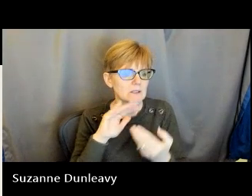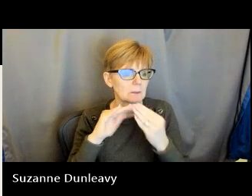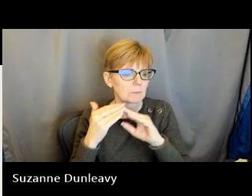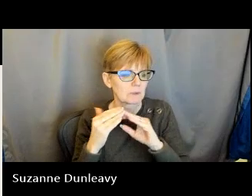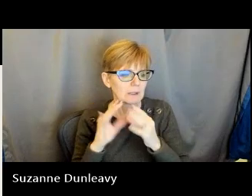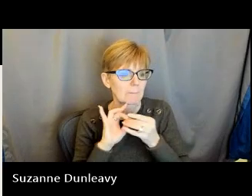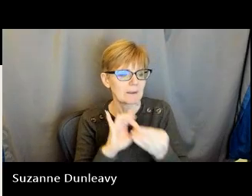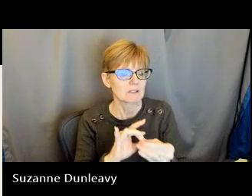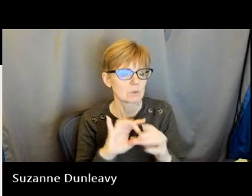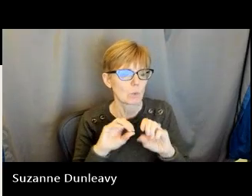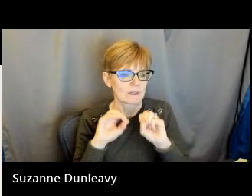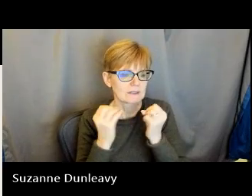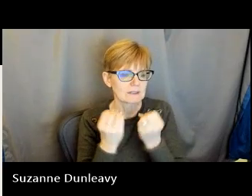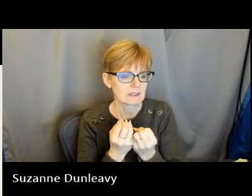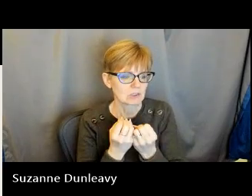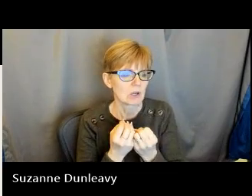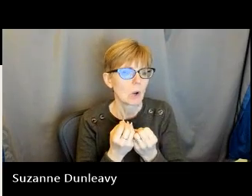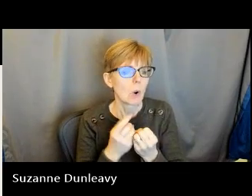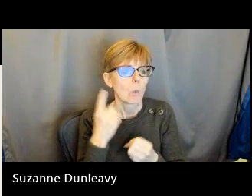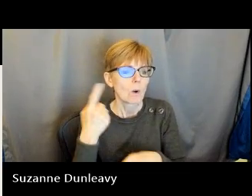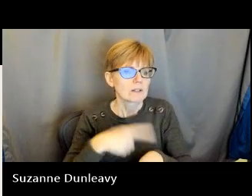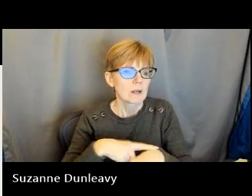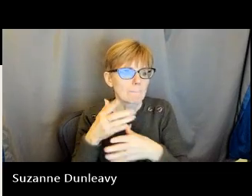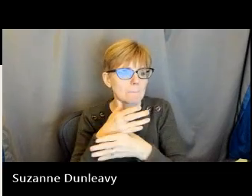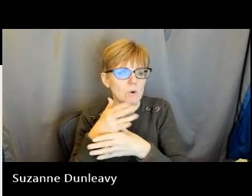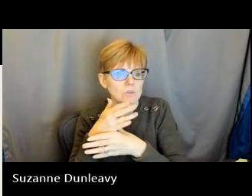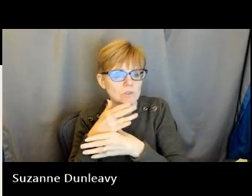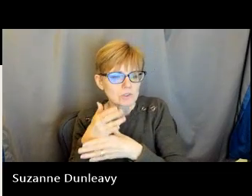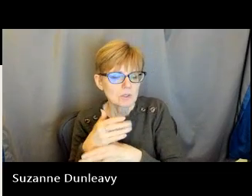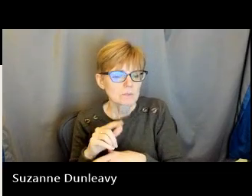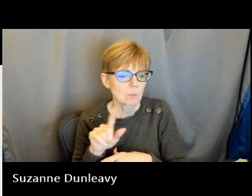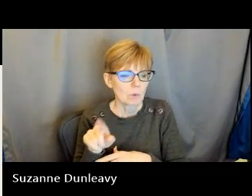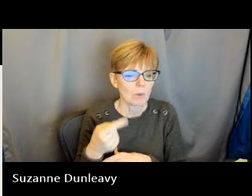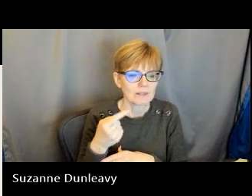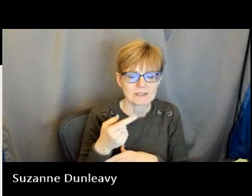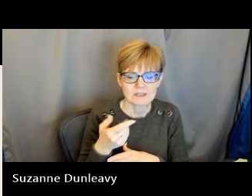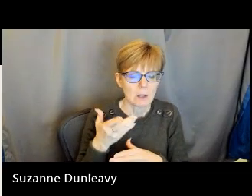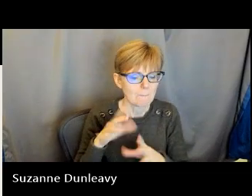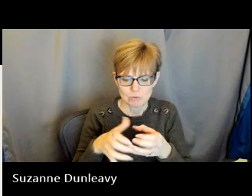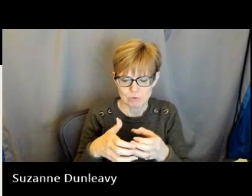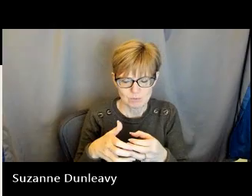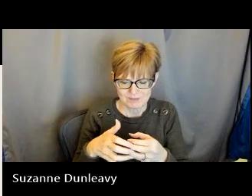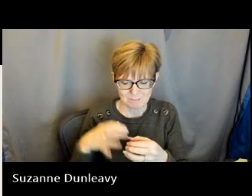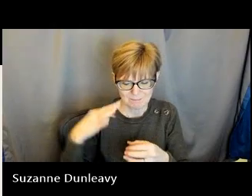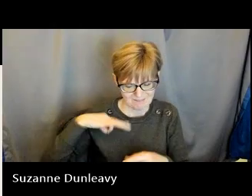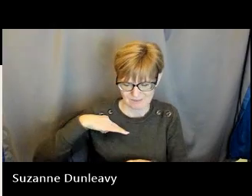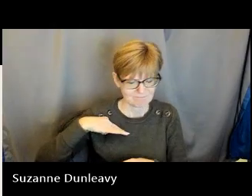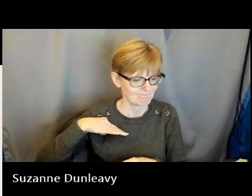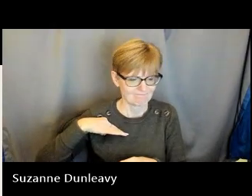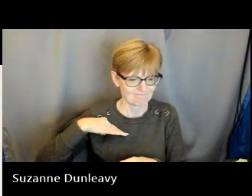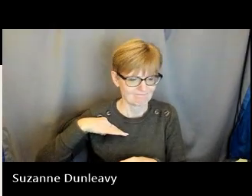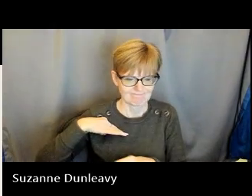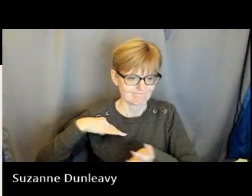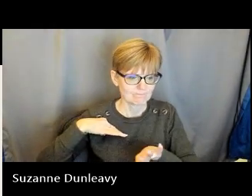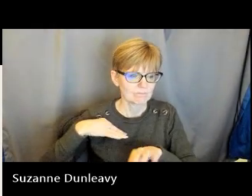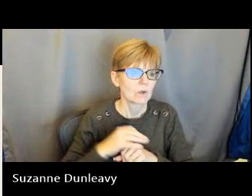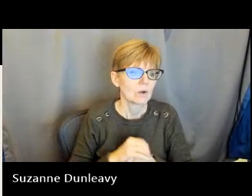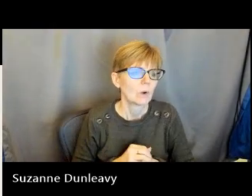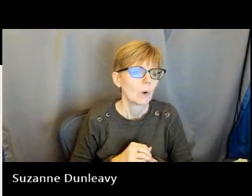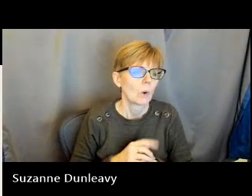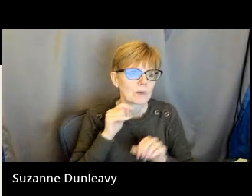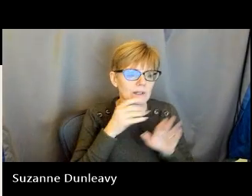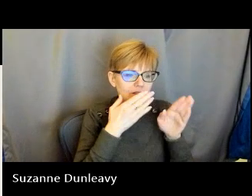requiring health equity impact assessments for new policies, again, monitoring the institutional performance of different orgs